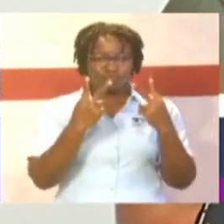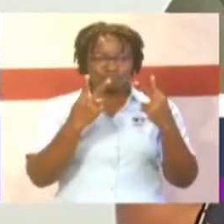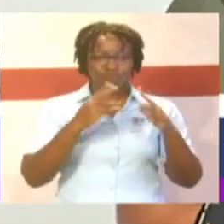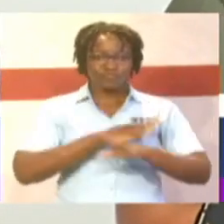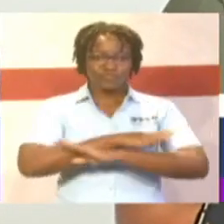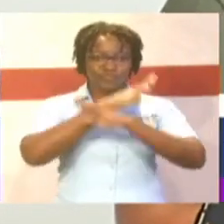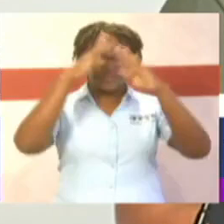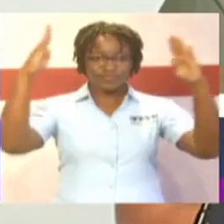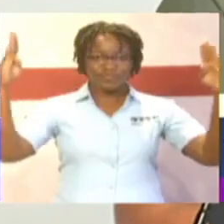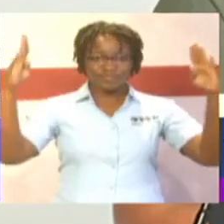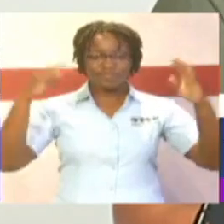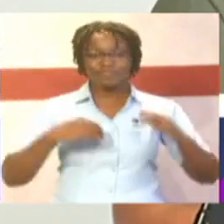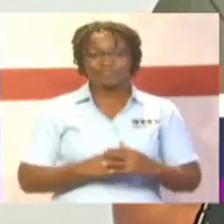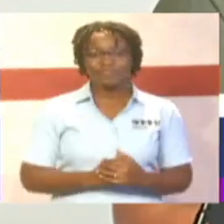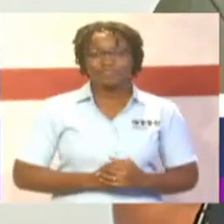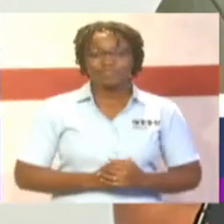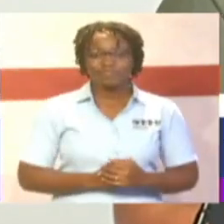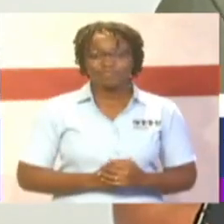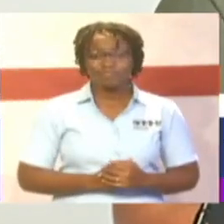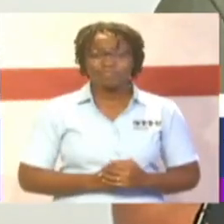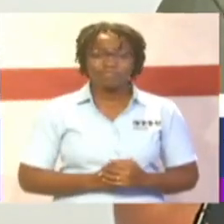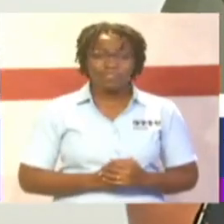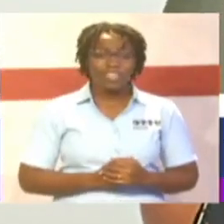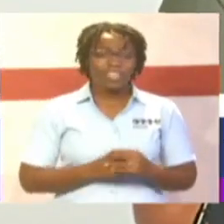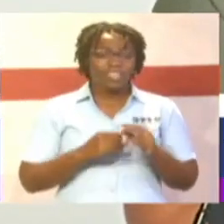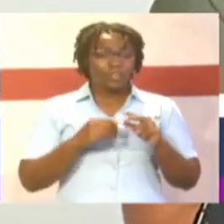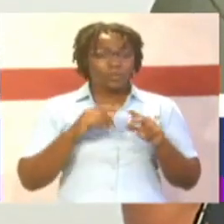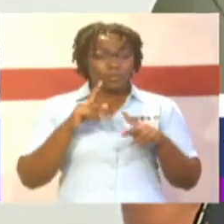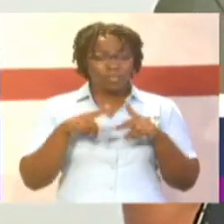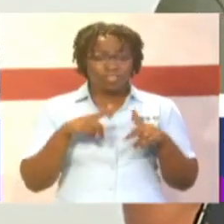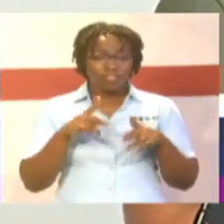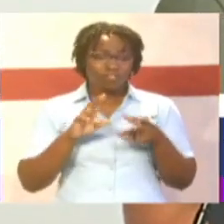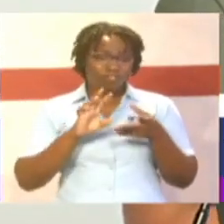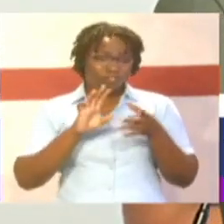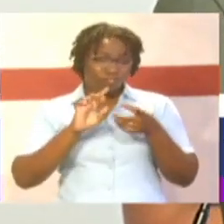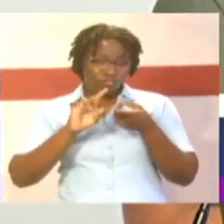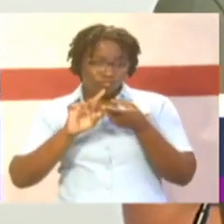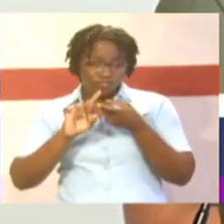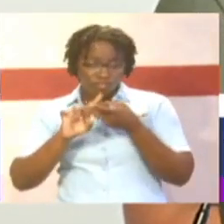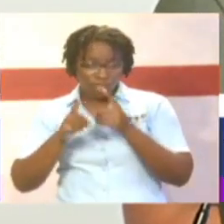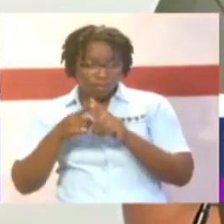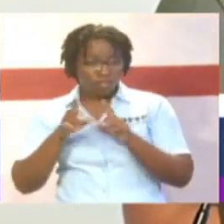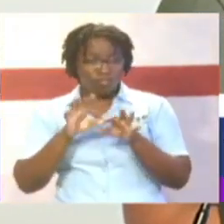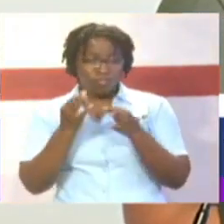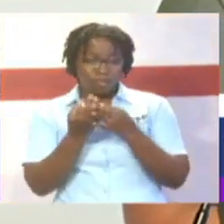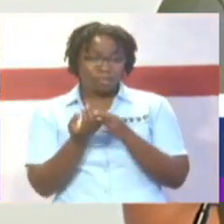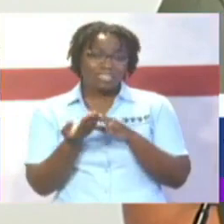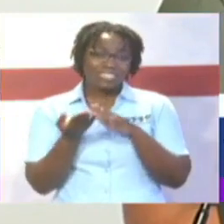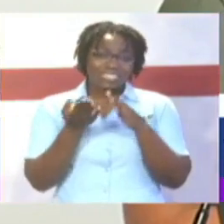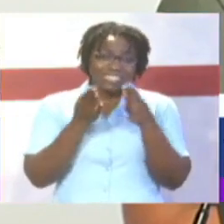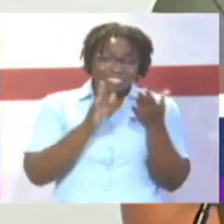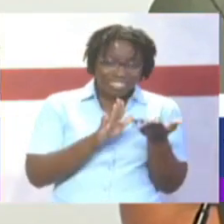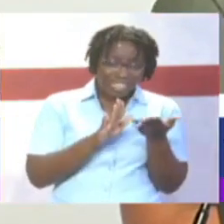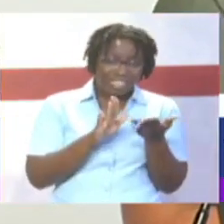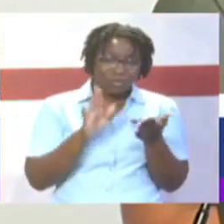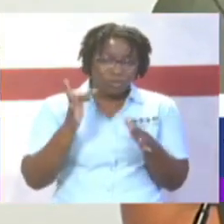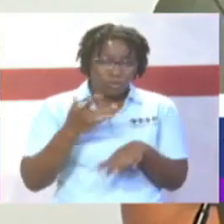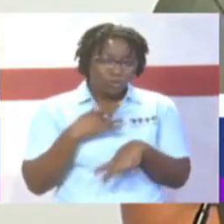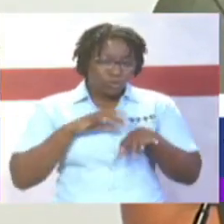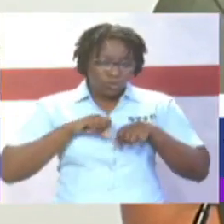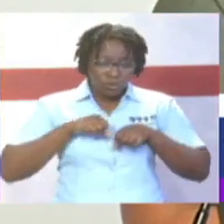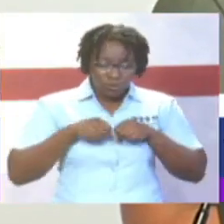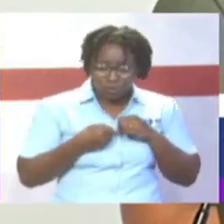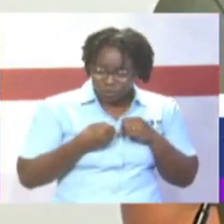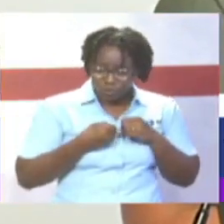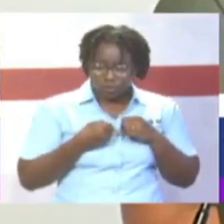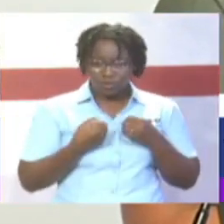morning. Losing a loved one to any disease is traumatic. Losing a loved one to a disease owing to